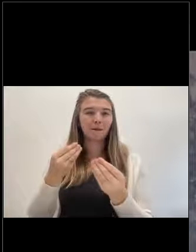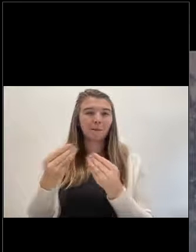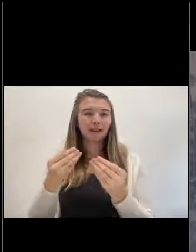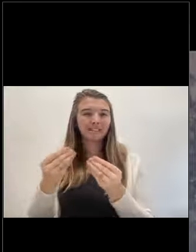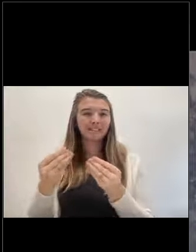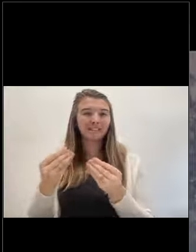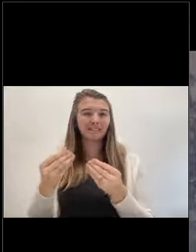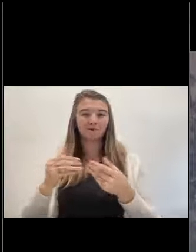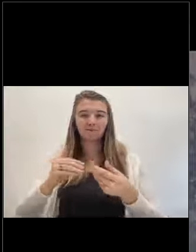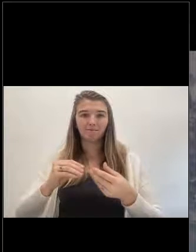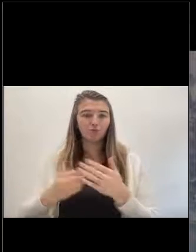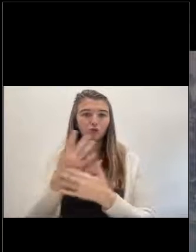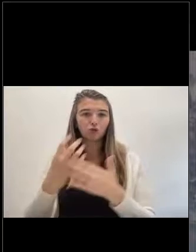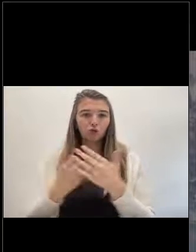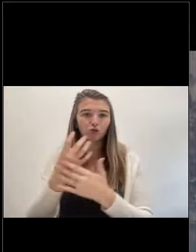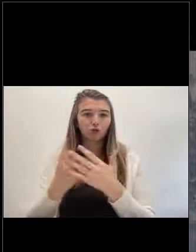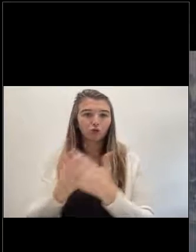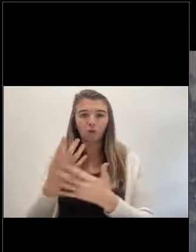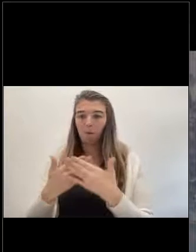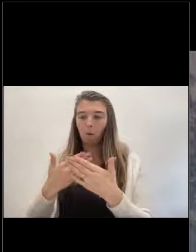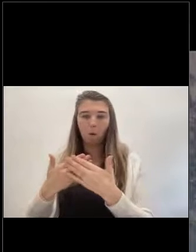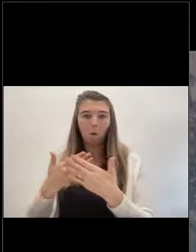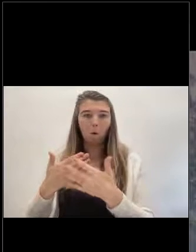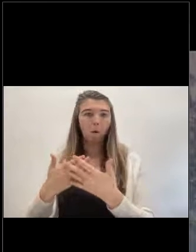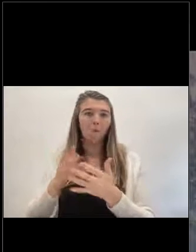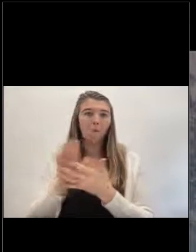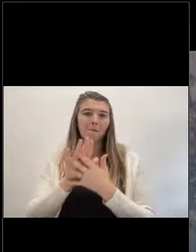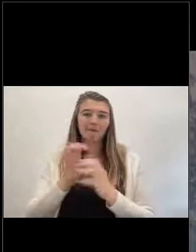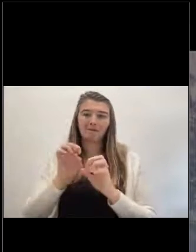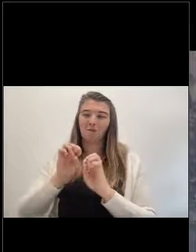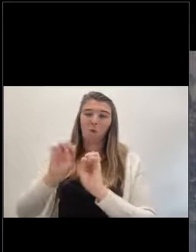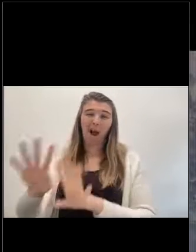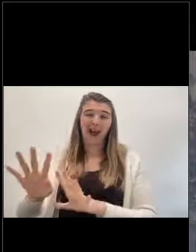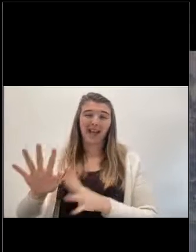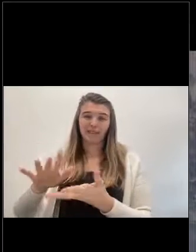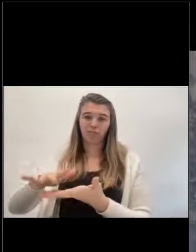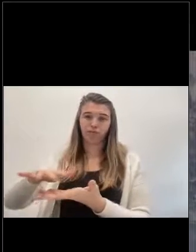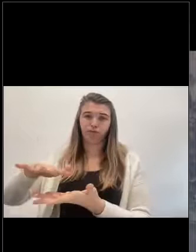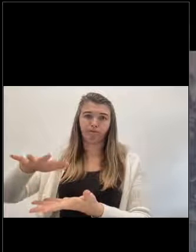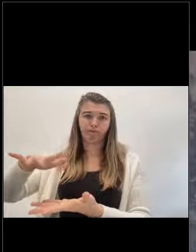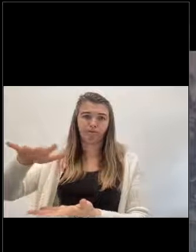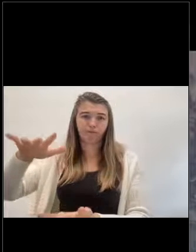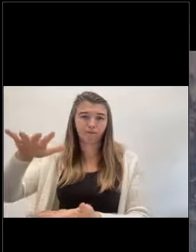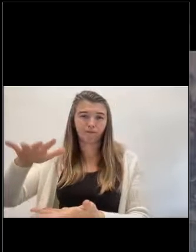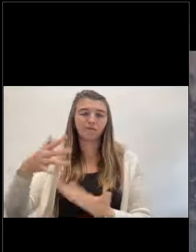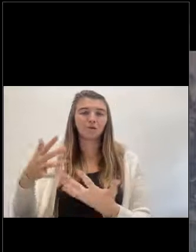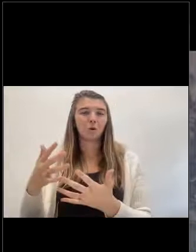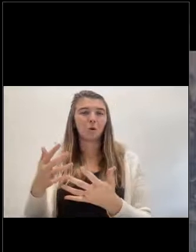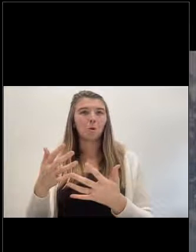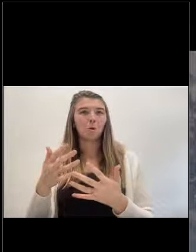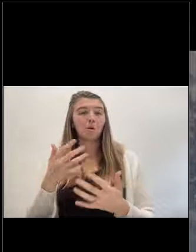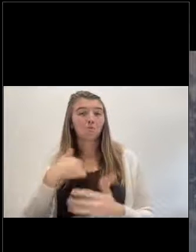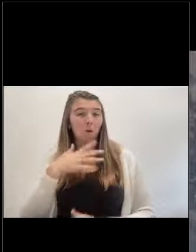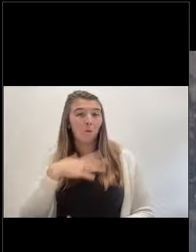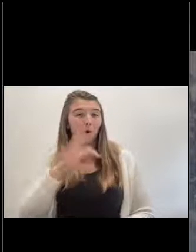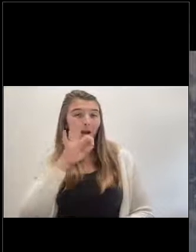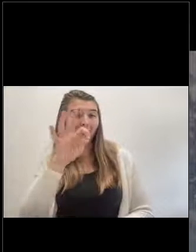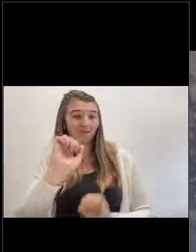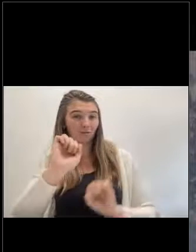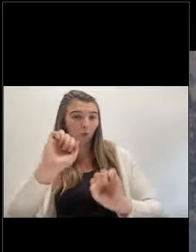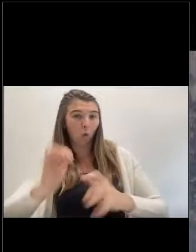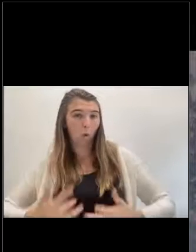and how much of plastic waste has been accumulated. And having that in mind, I would like to ask you, what is your opinion? Should we just